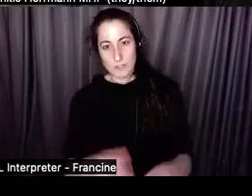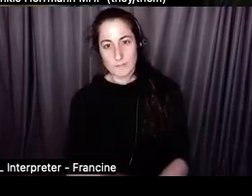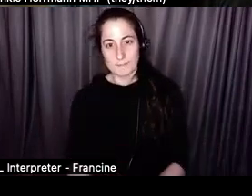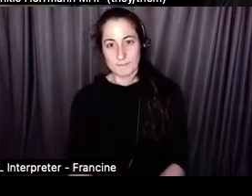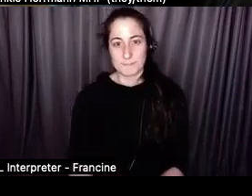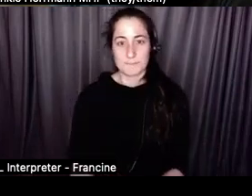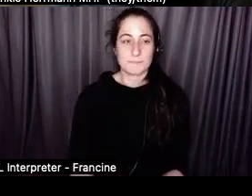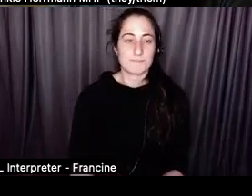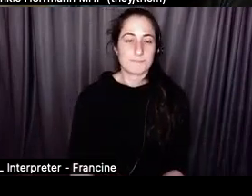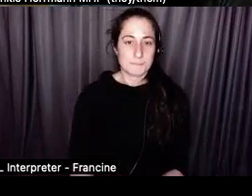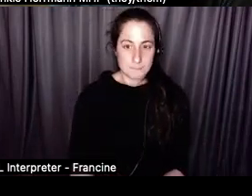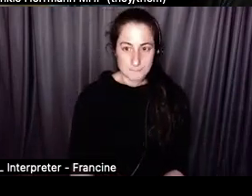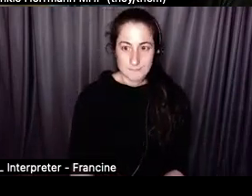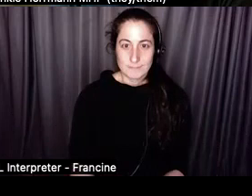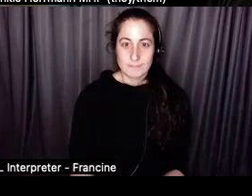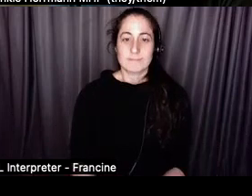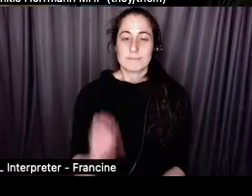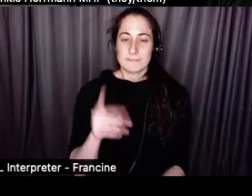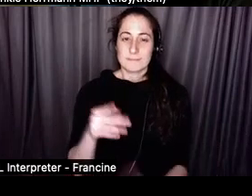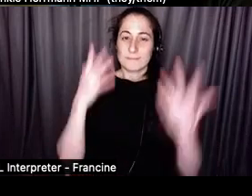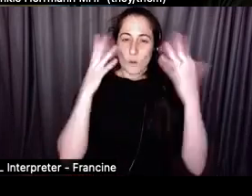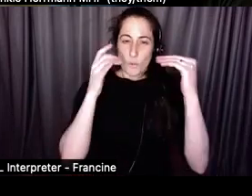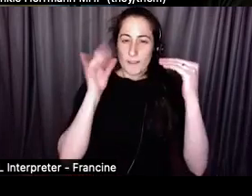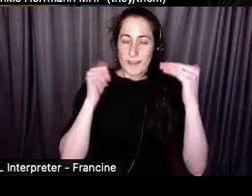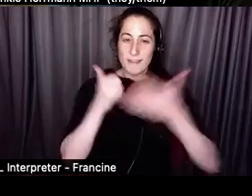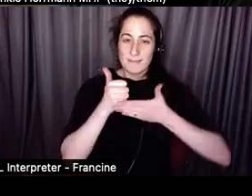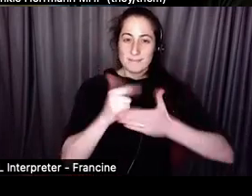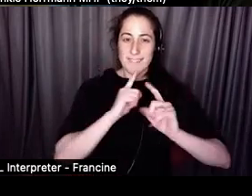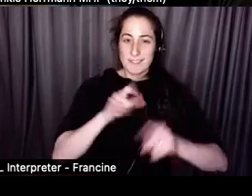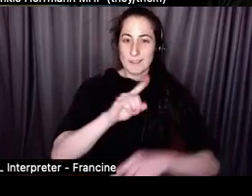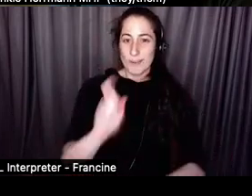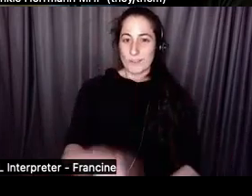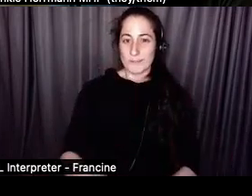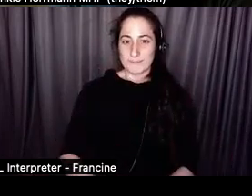Cool. Okay. I hope that addresses that question.